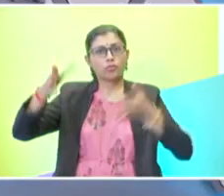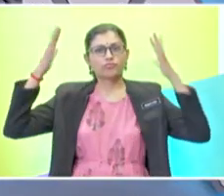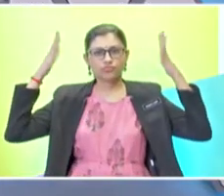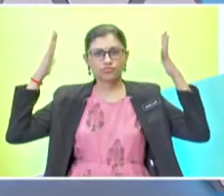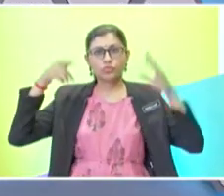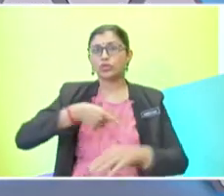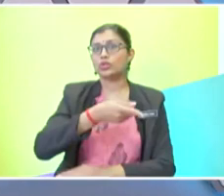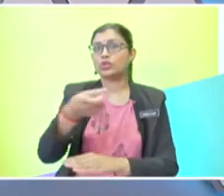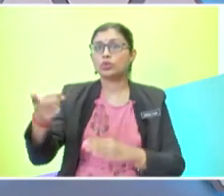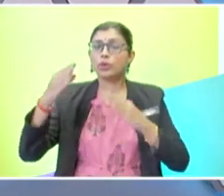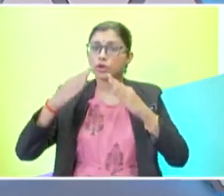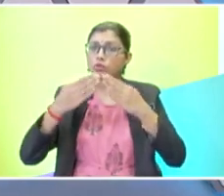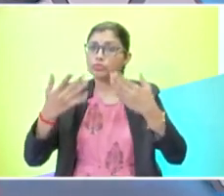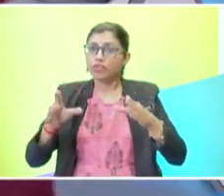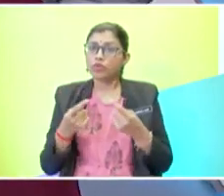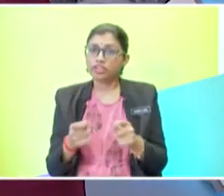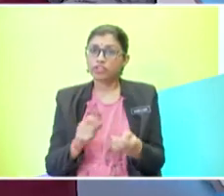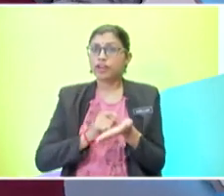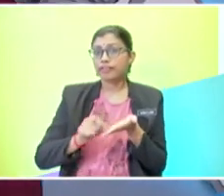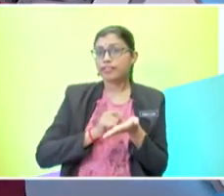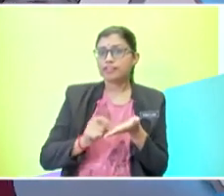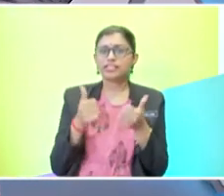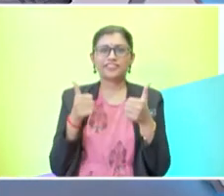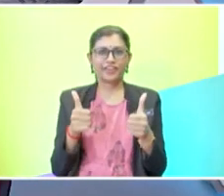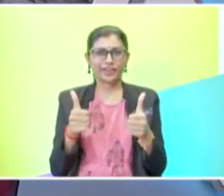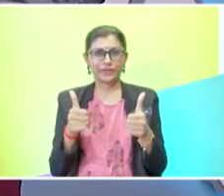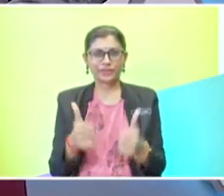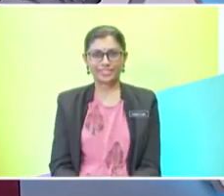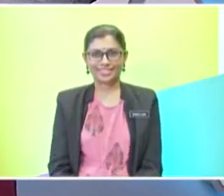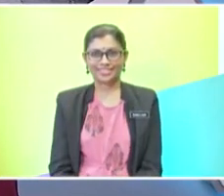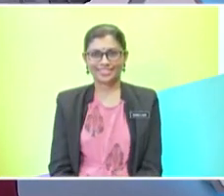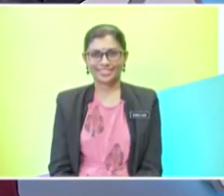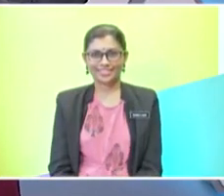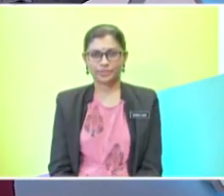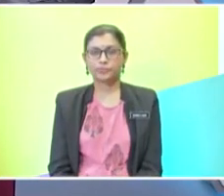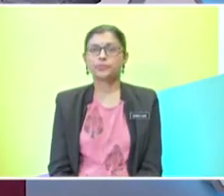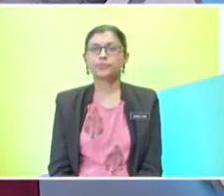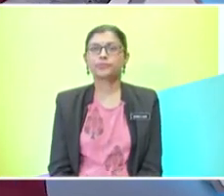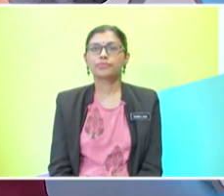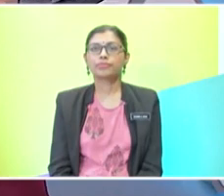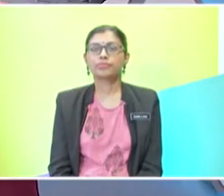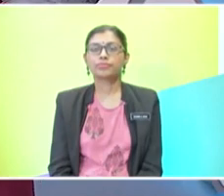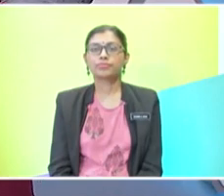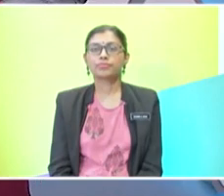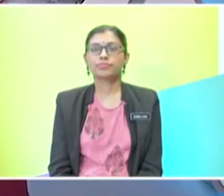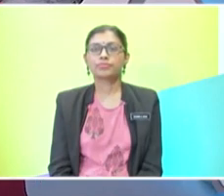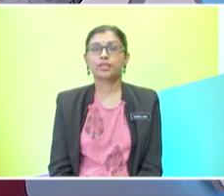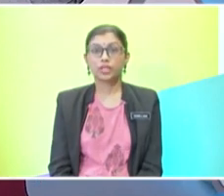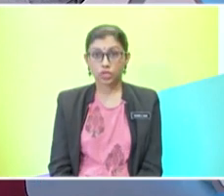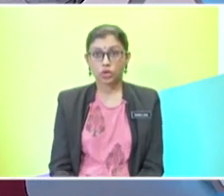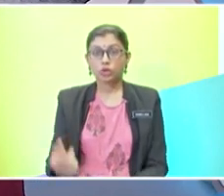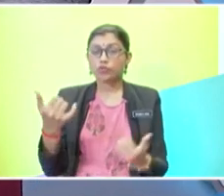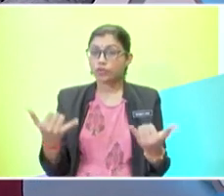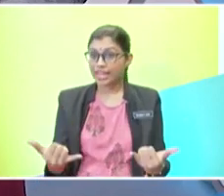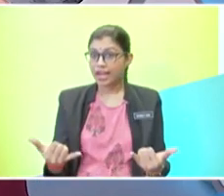done and excellent. All right. So, basically, for this activity, our students, okay,